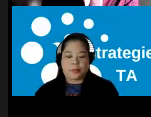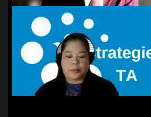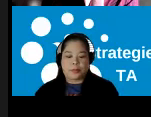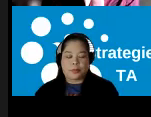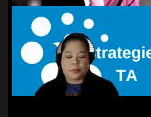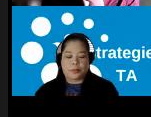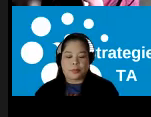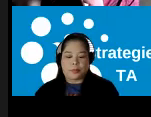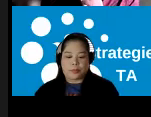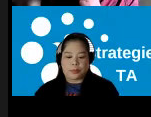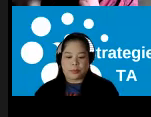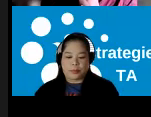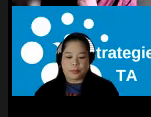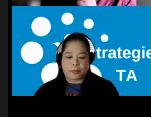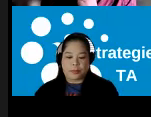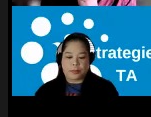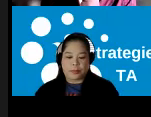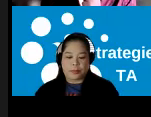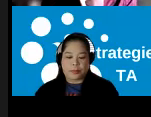our Healthy Start bill.